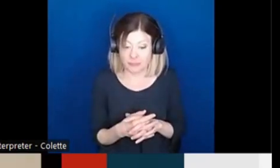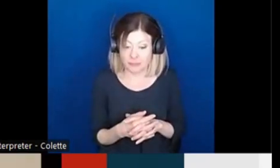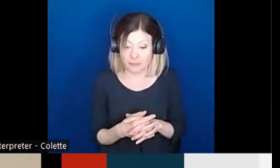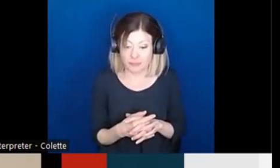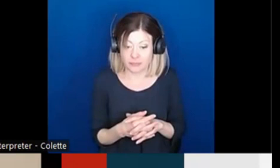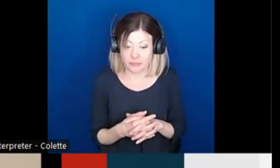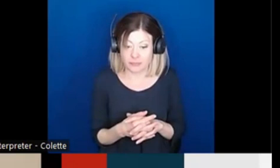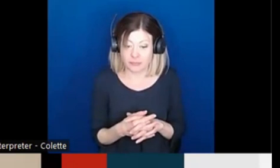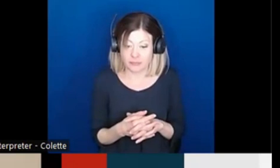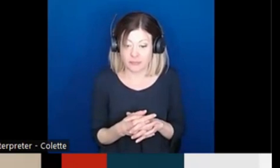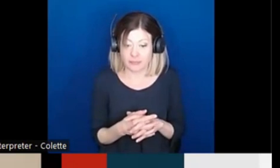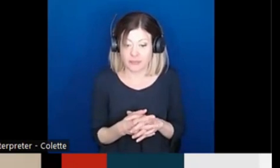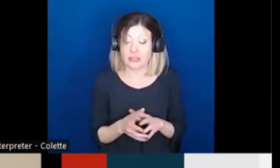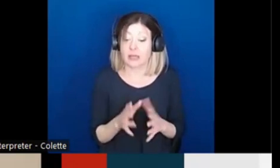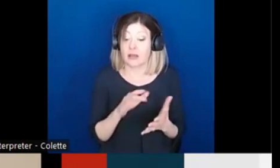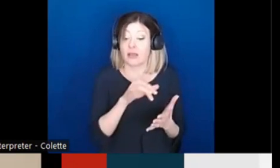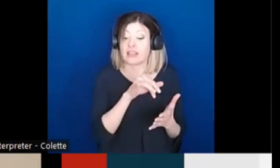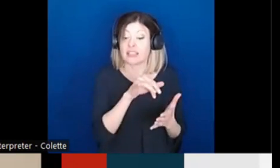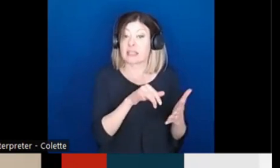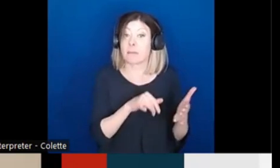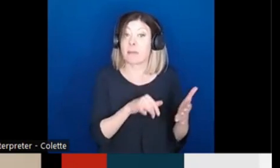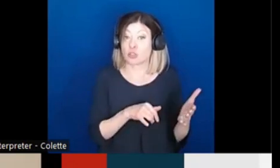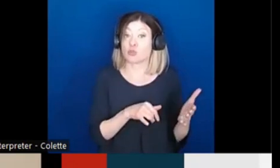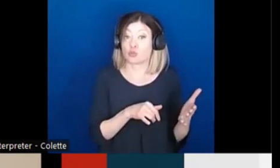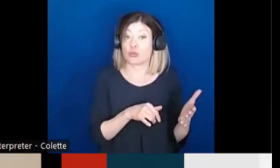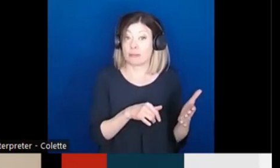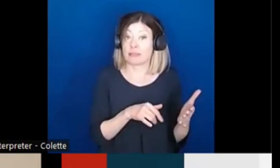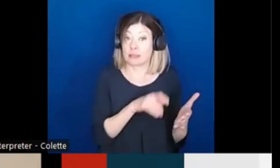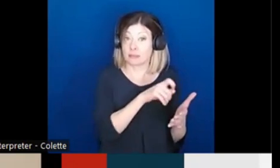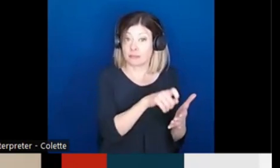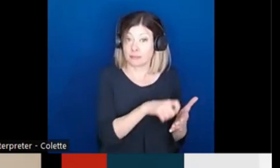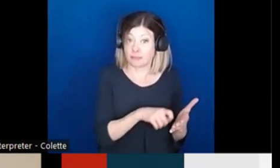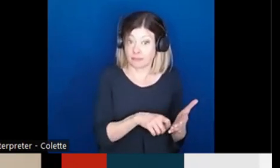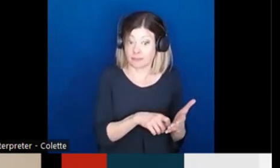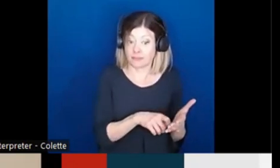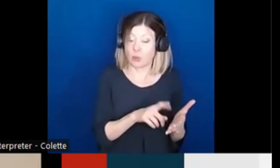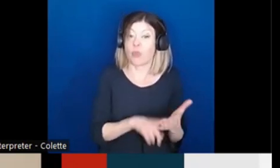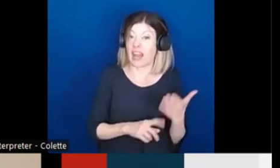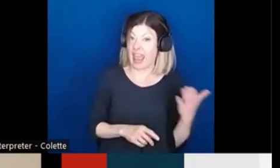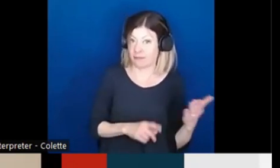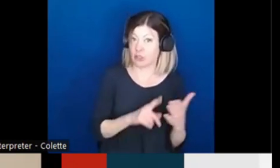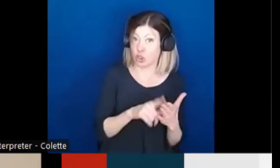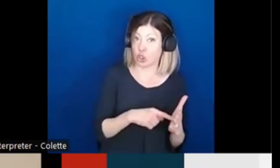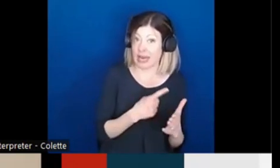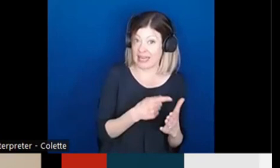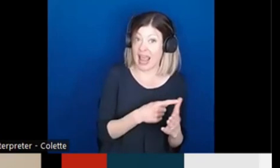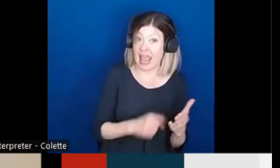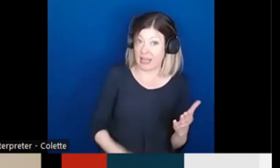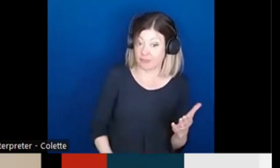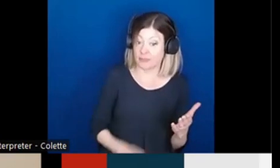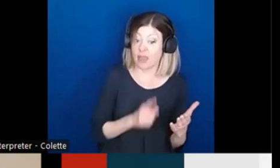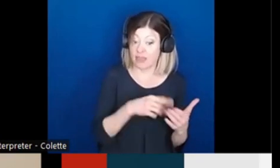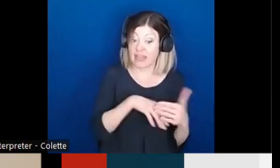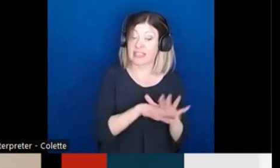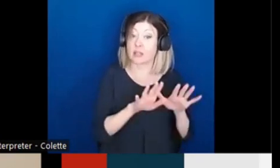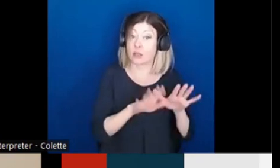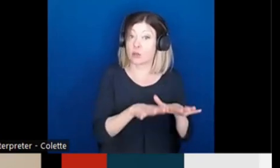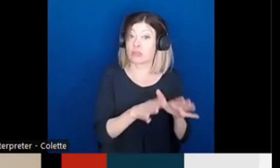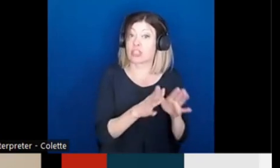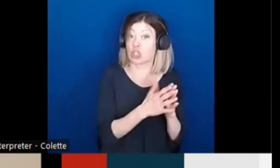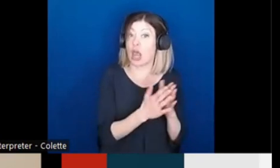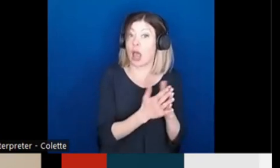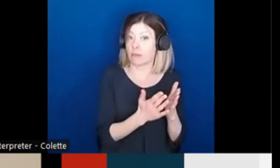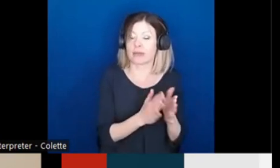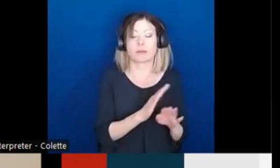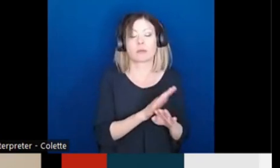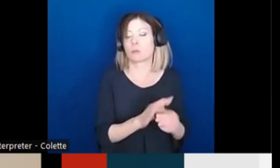actually a page of the manuscript. On the left is the page of the manuscript of Jane Eyre. This is in the British Library. Again, we don't own this, but